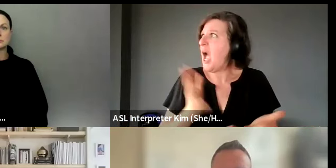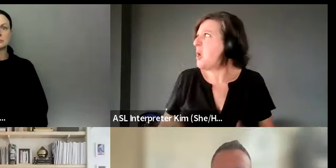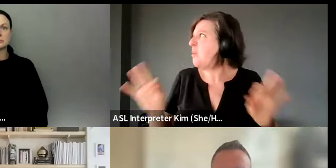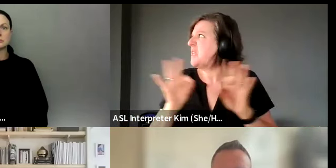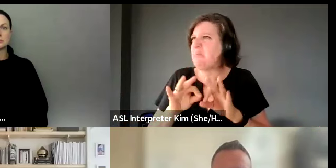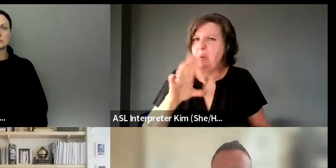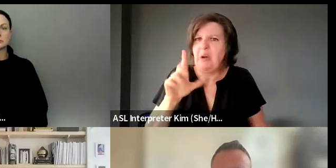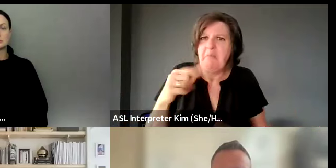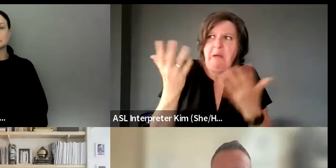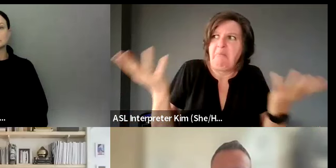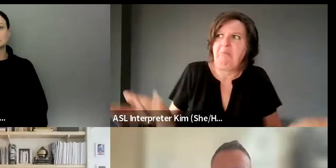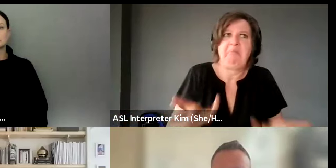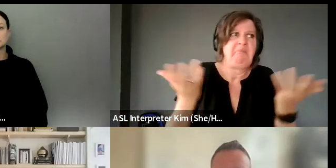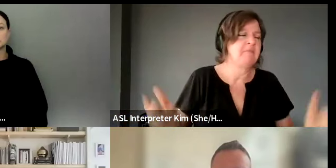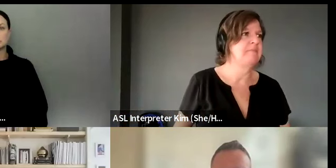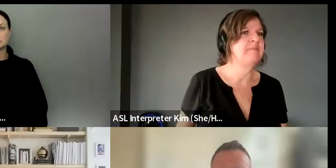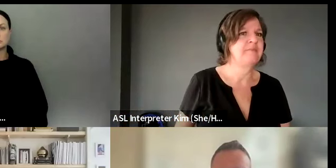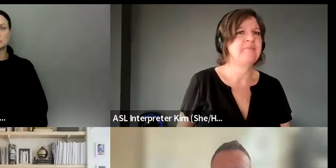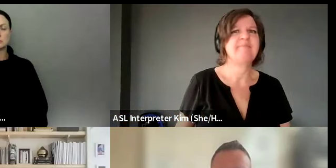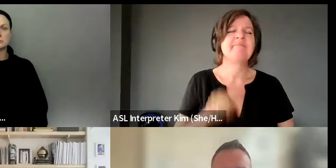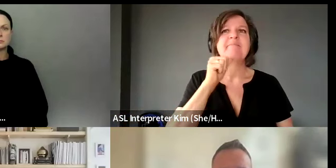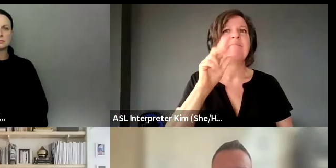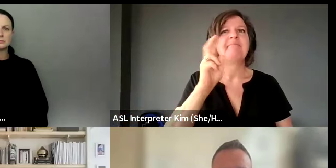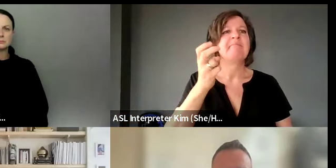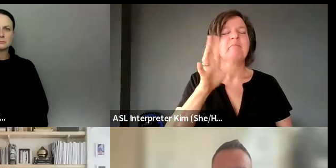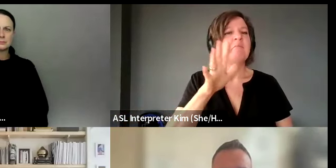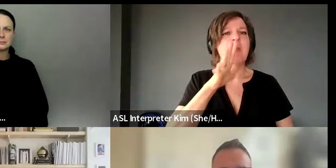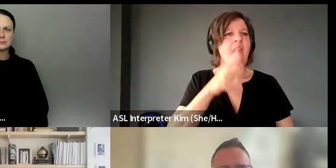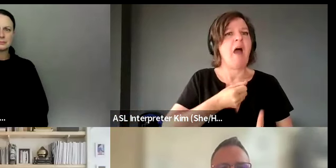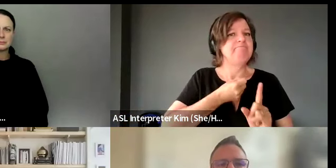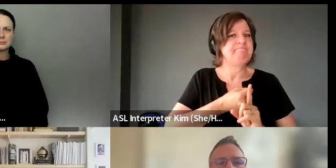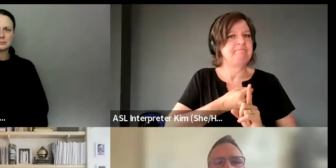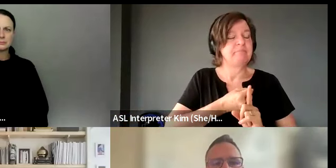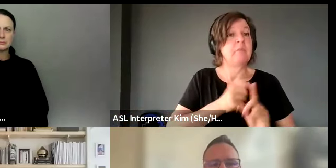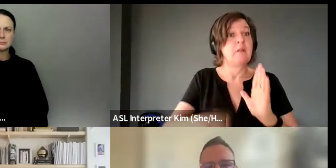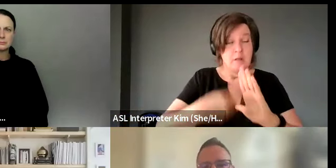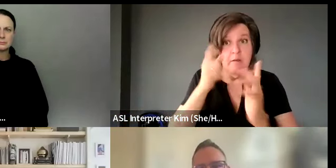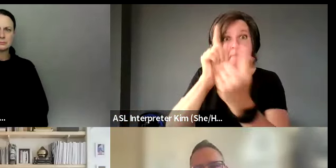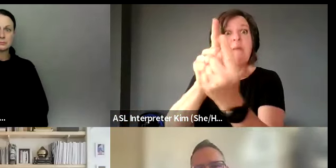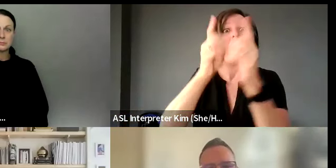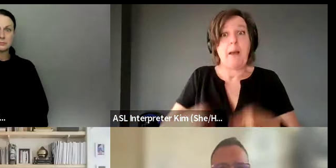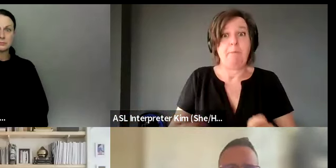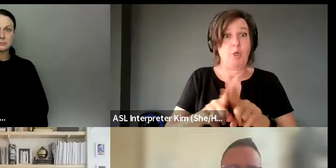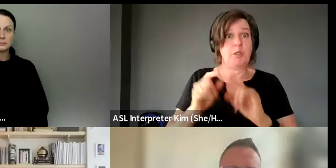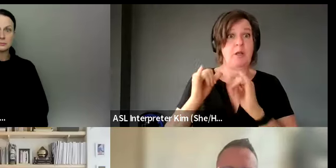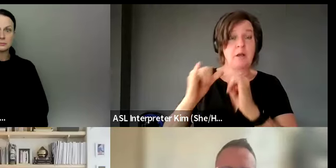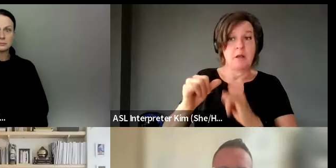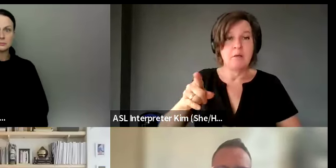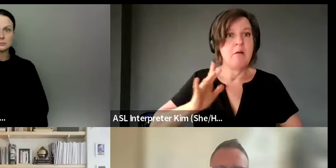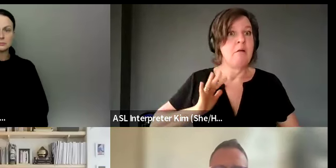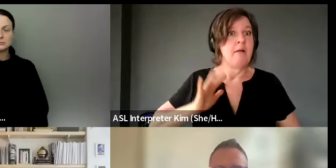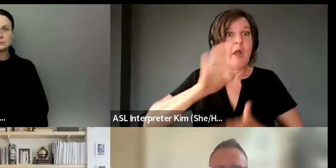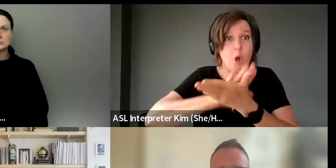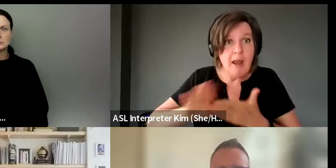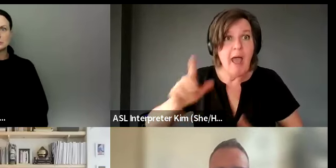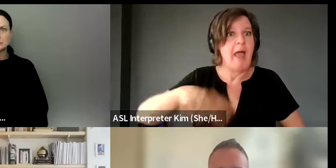it's just like this, not very close to you. And once you meet people like yourself, you're nice and you're friendly, you're, you know,